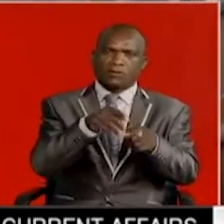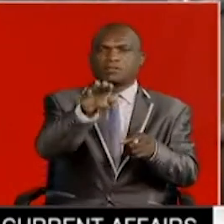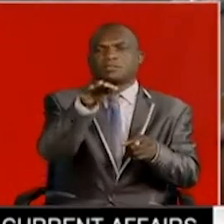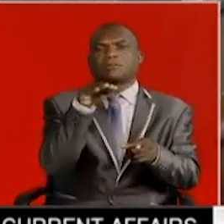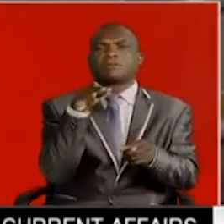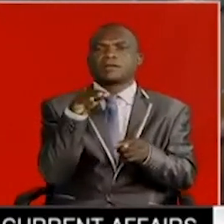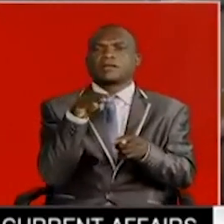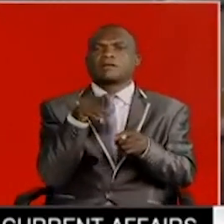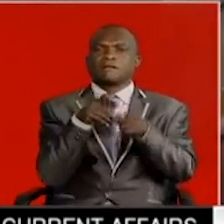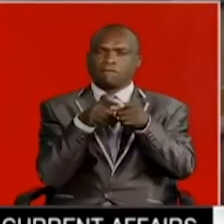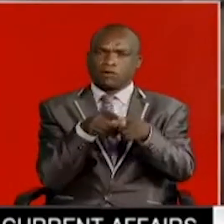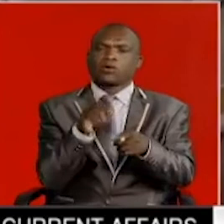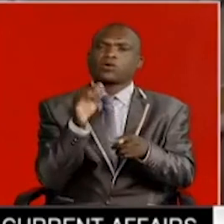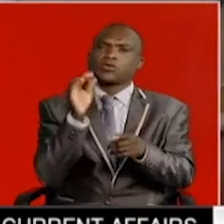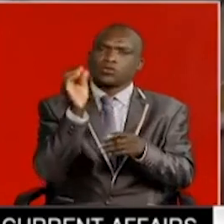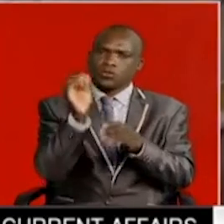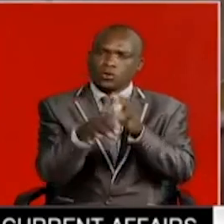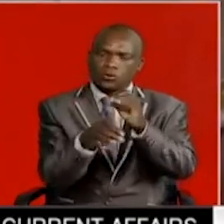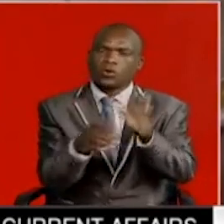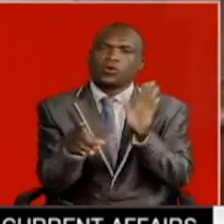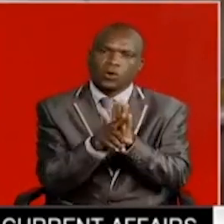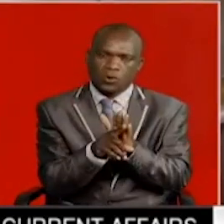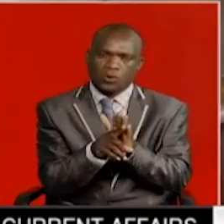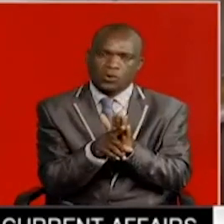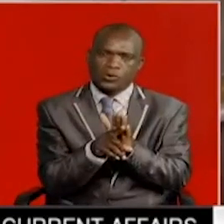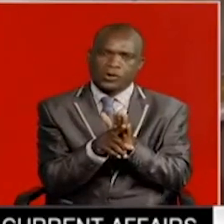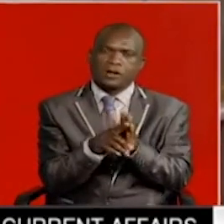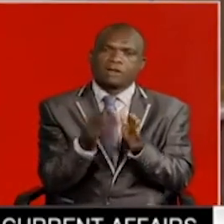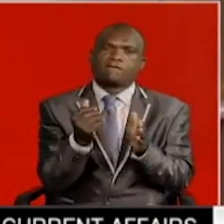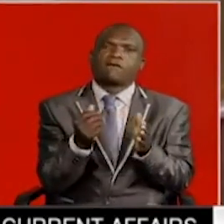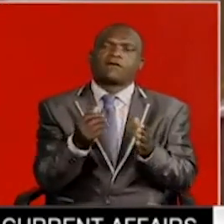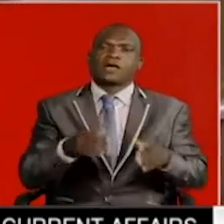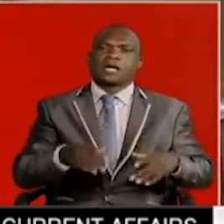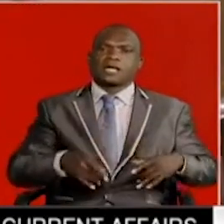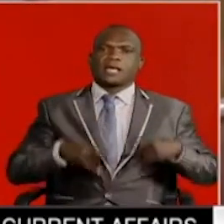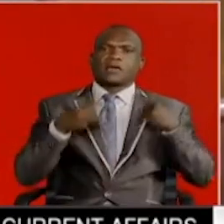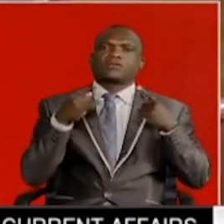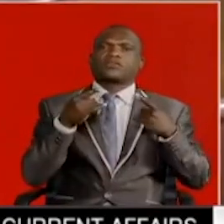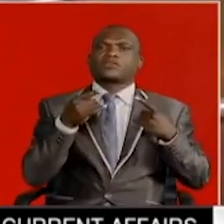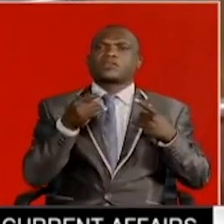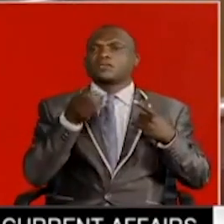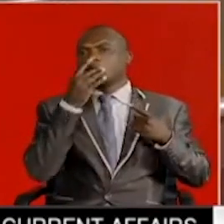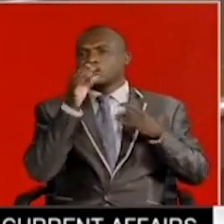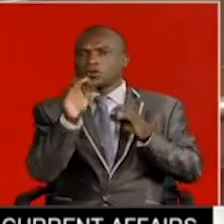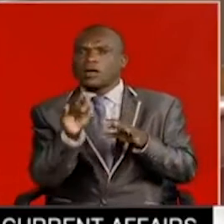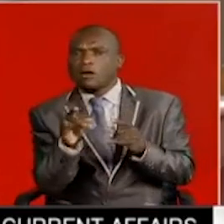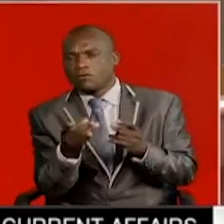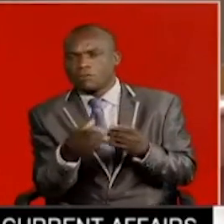waste management guidelines for treatment of health waste.